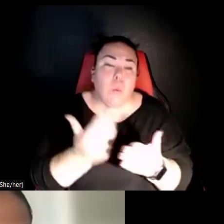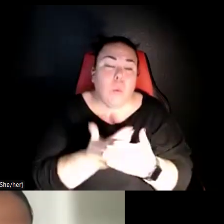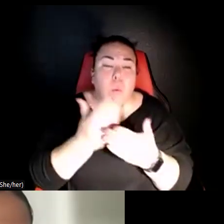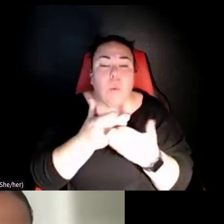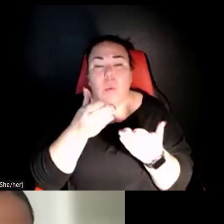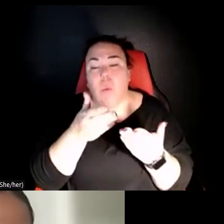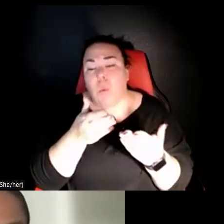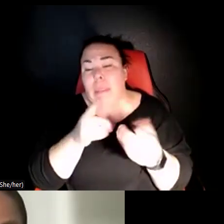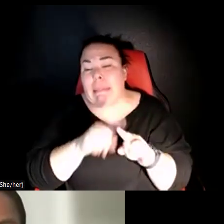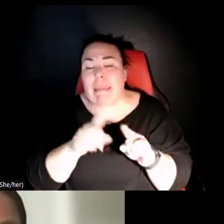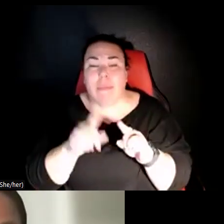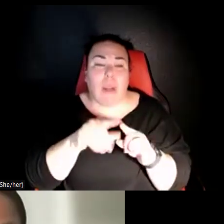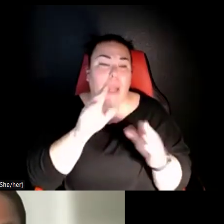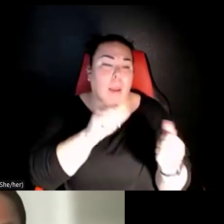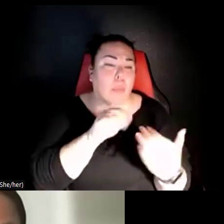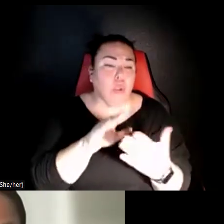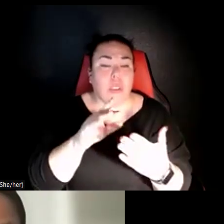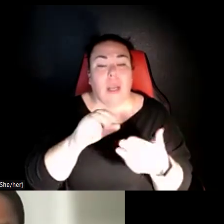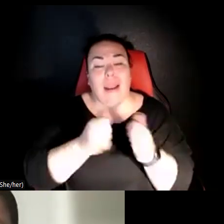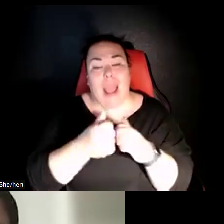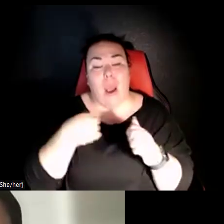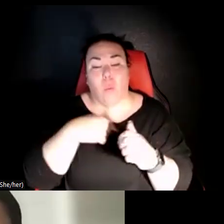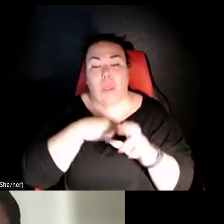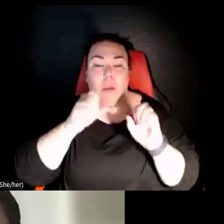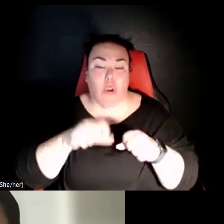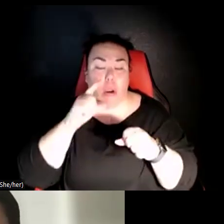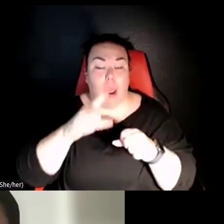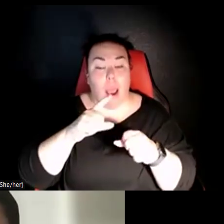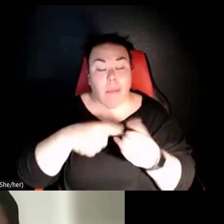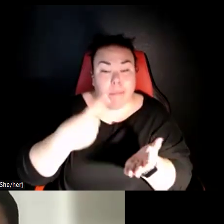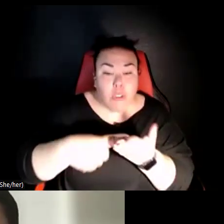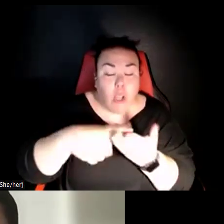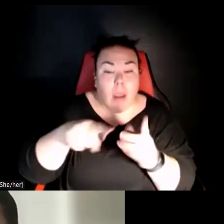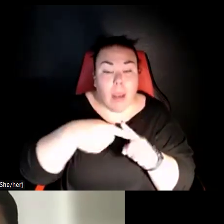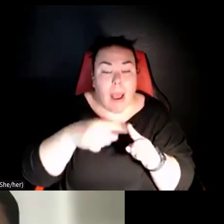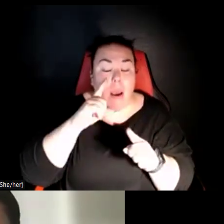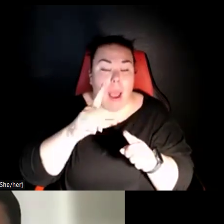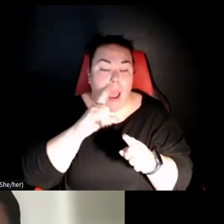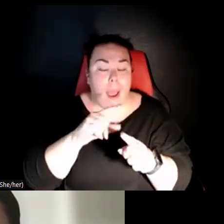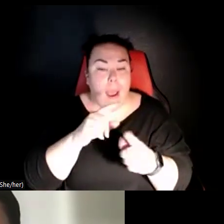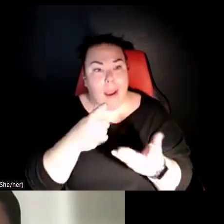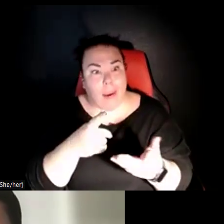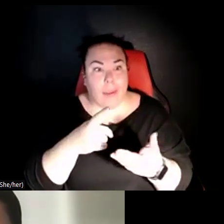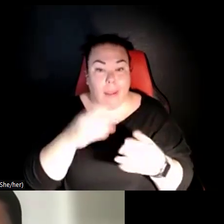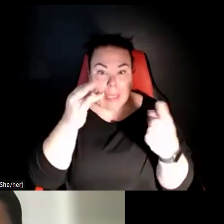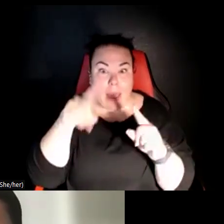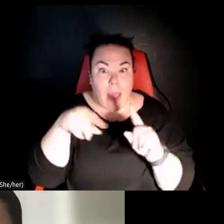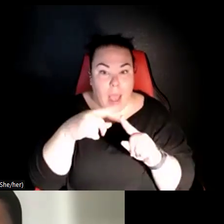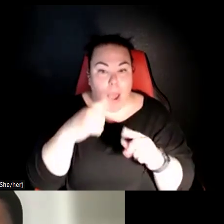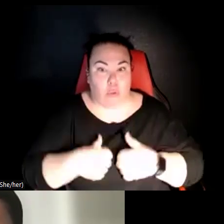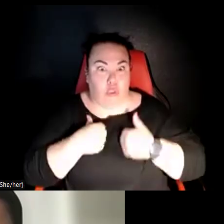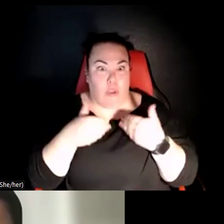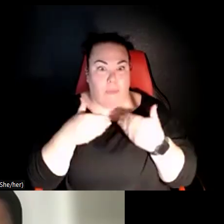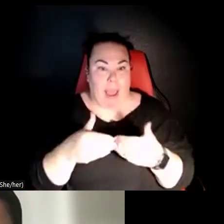these partnerships to address survivor health needs. So I have to say that all three of